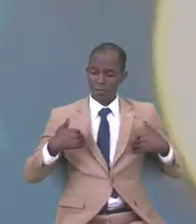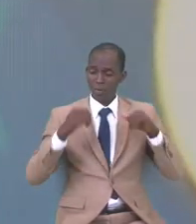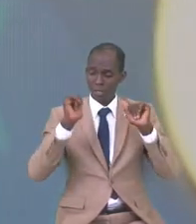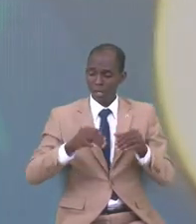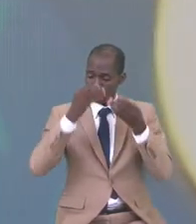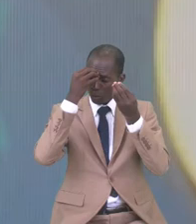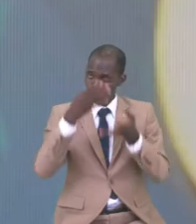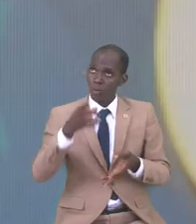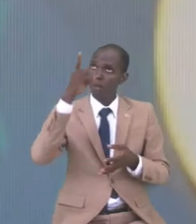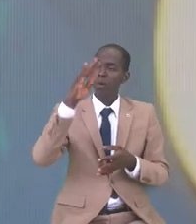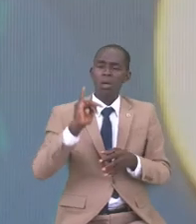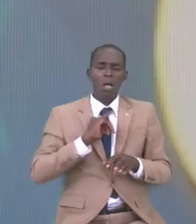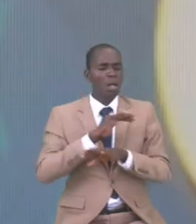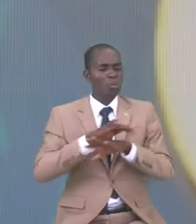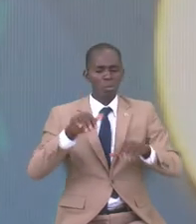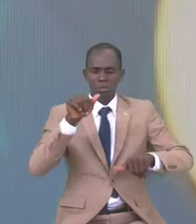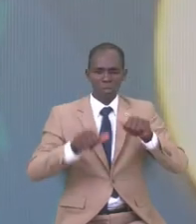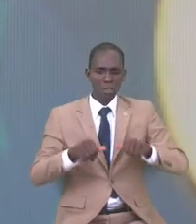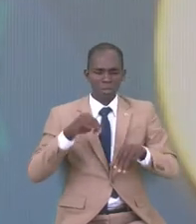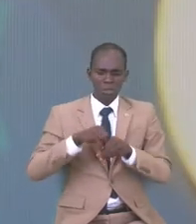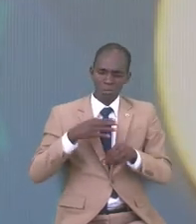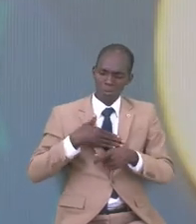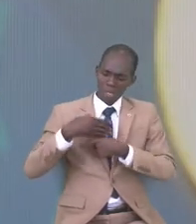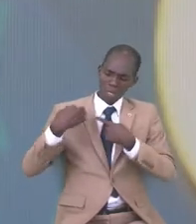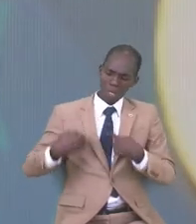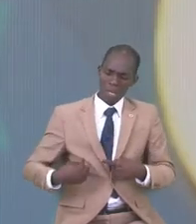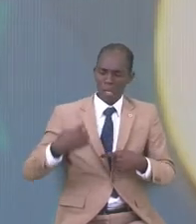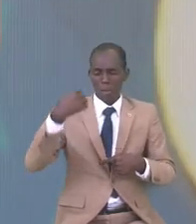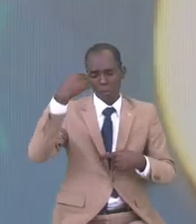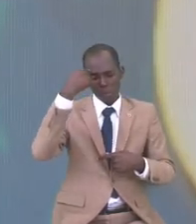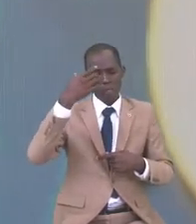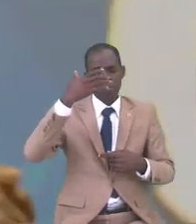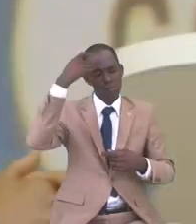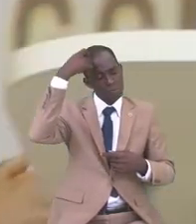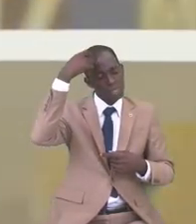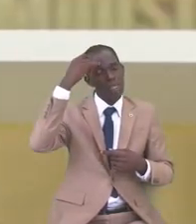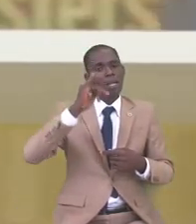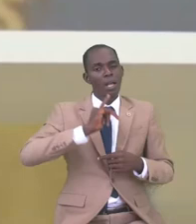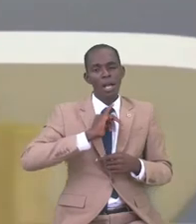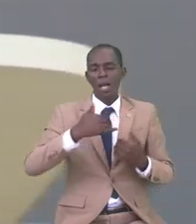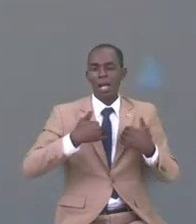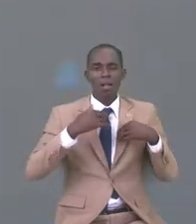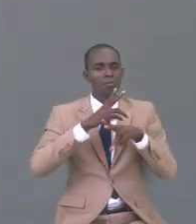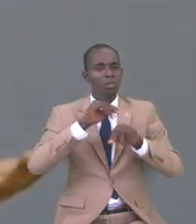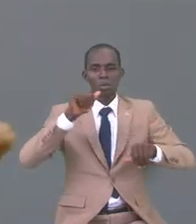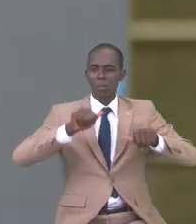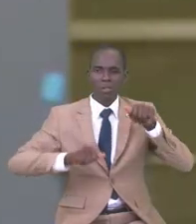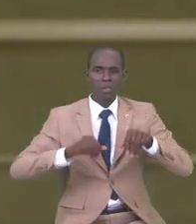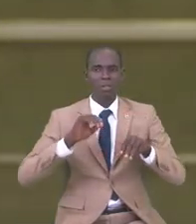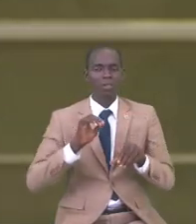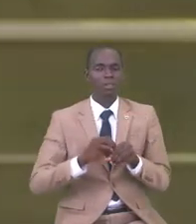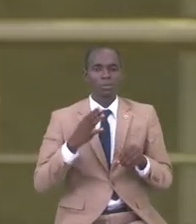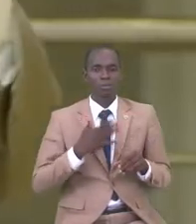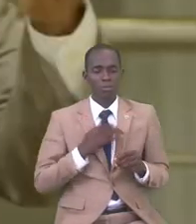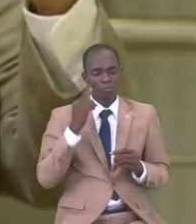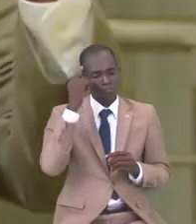no doubt in my heart, in my mind, in my brain, I have no doubt in my God